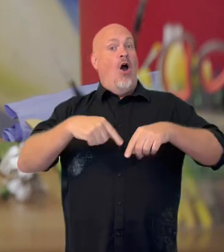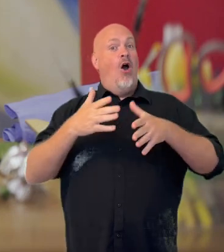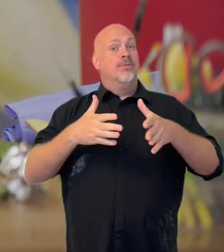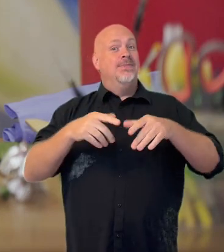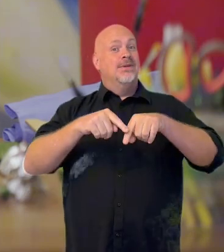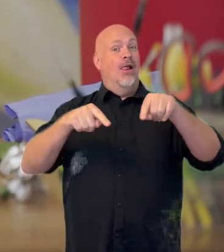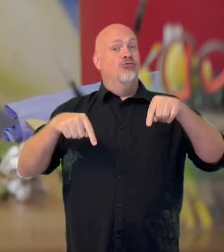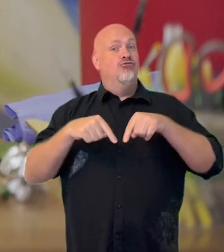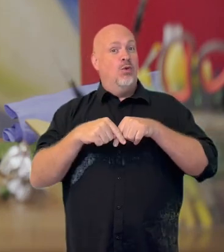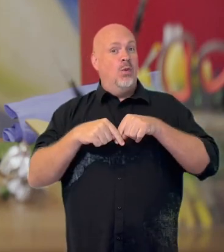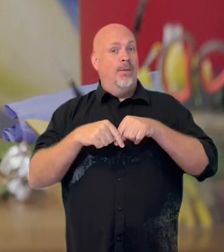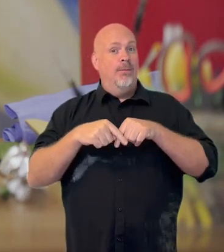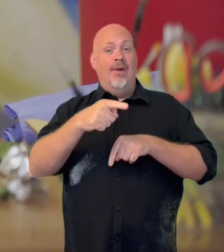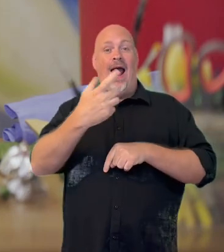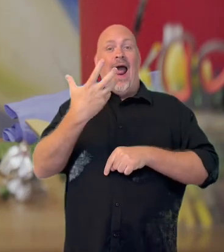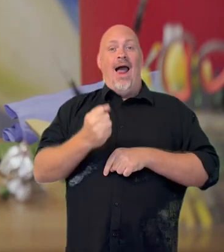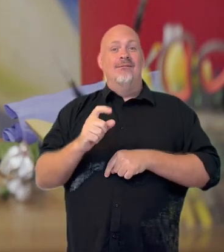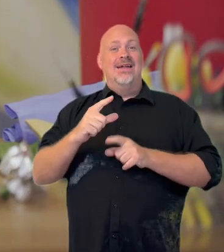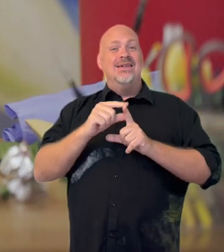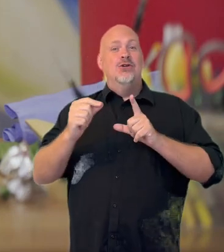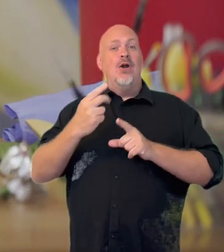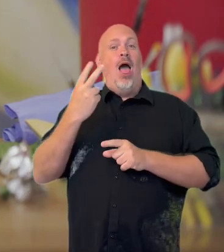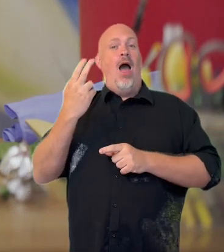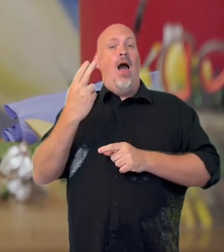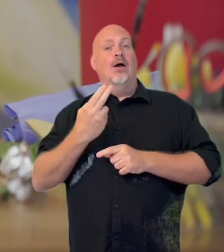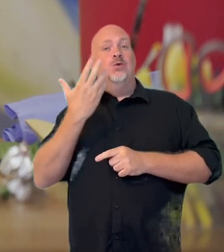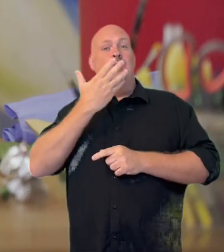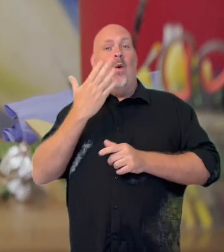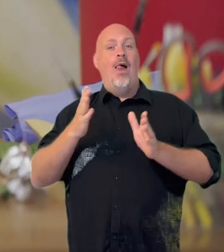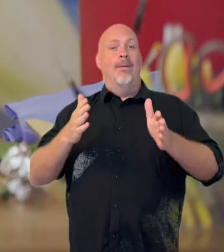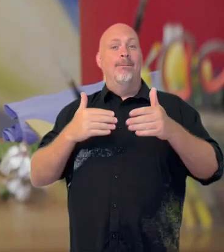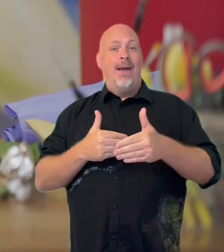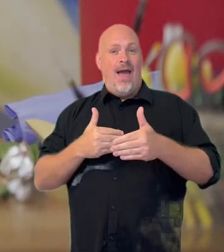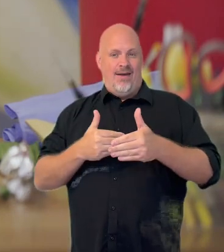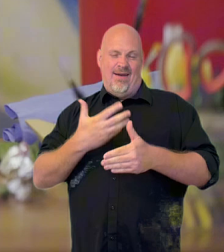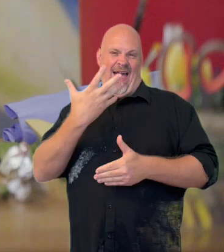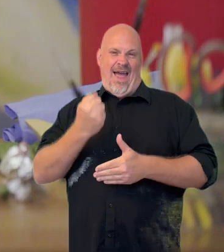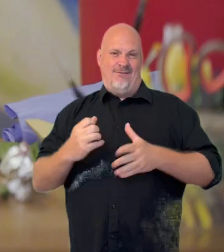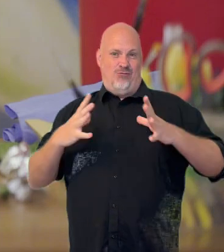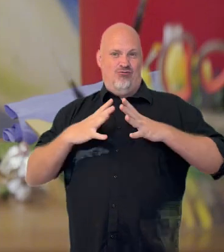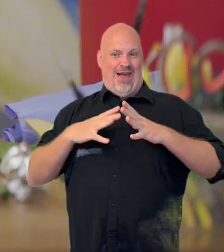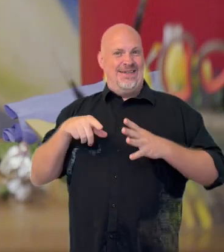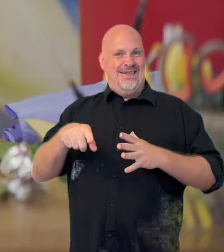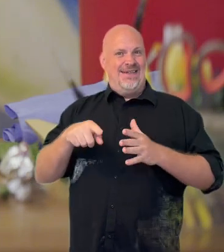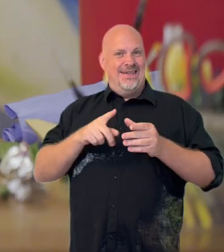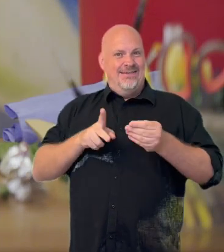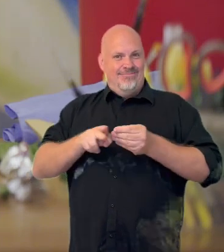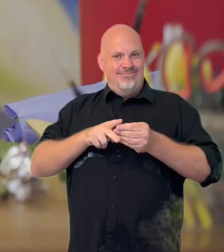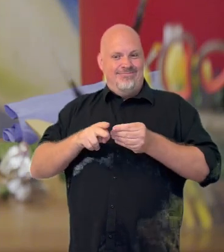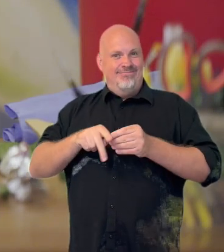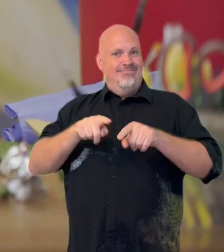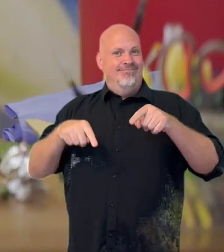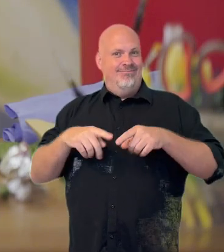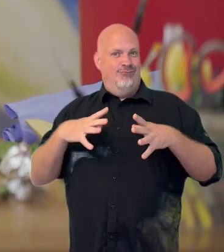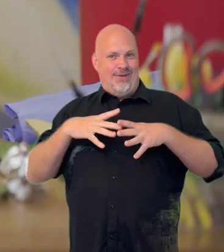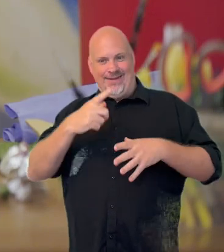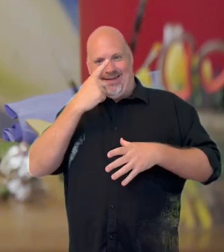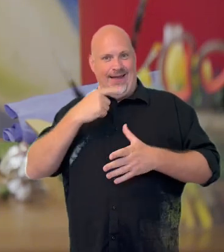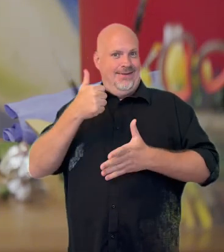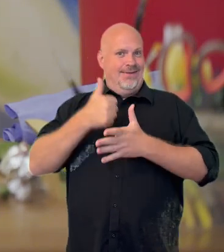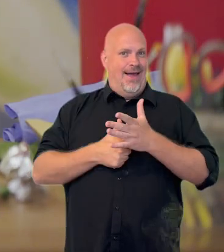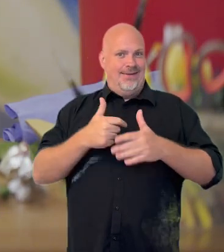Hospital Rooms and you have one of our digital art school packs, you'll have some pieces cut up, ready to use and get